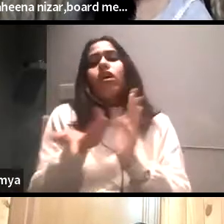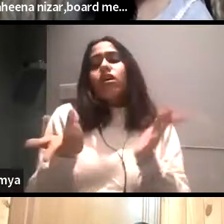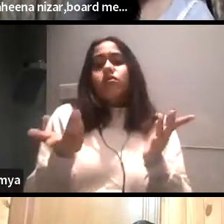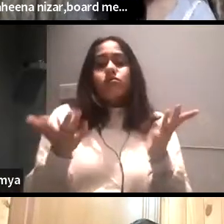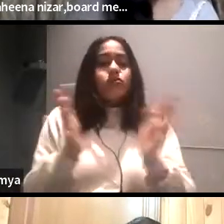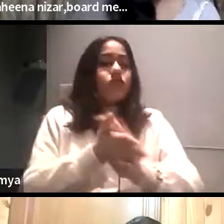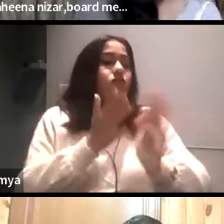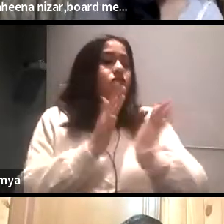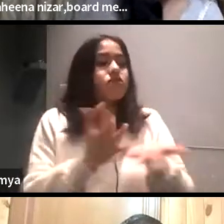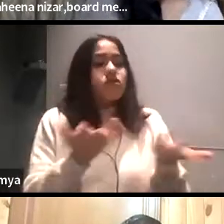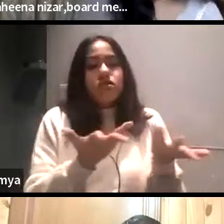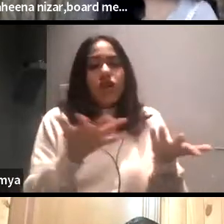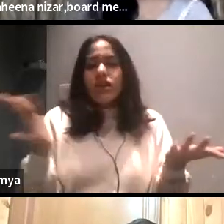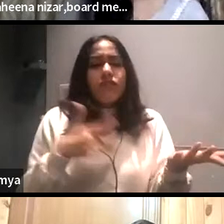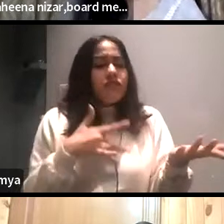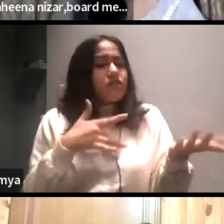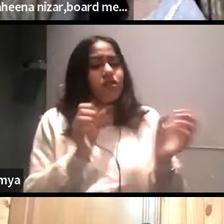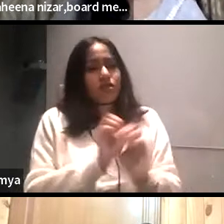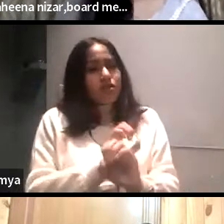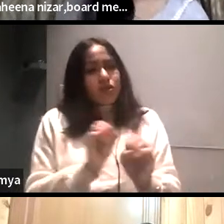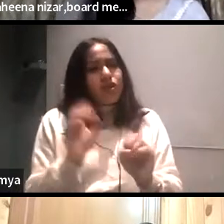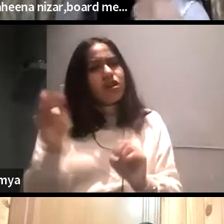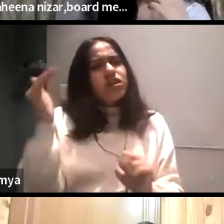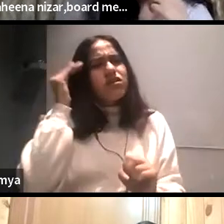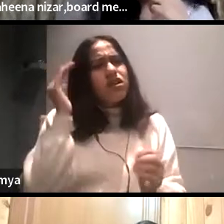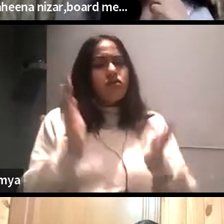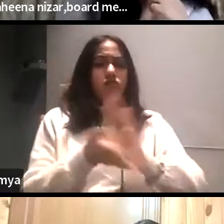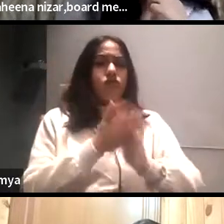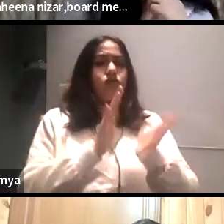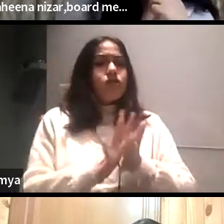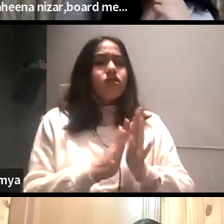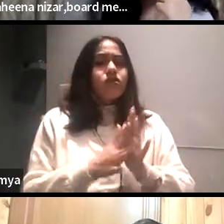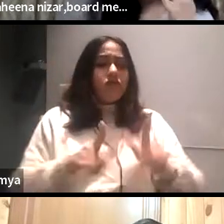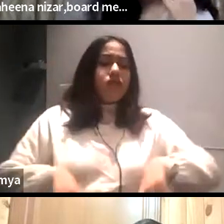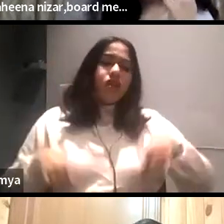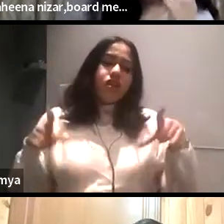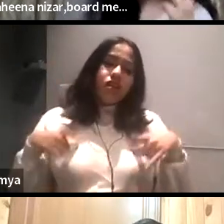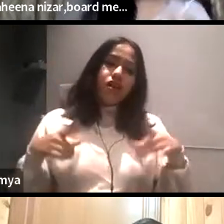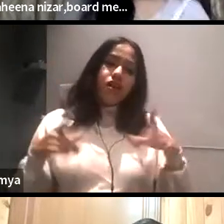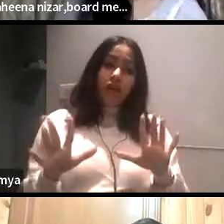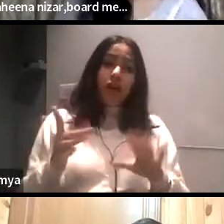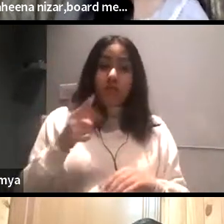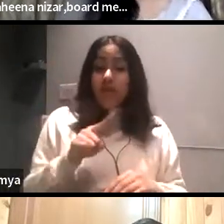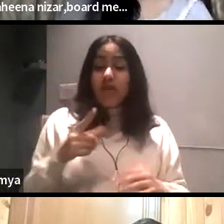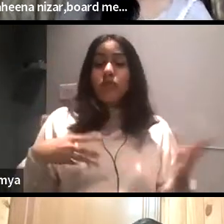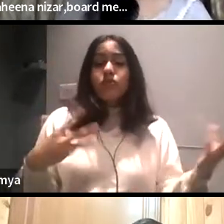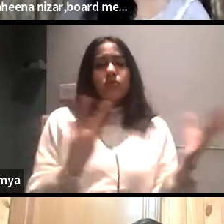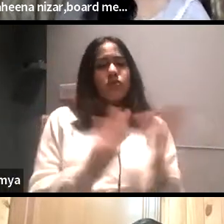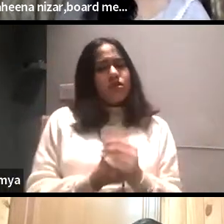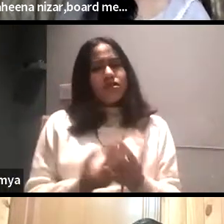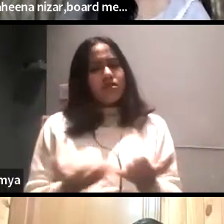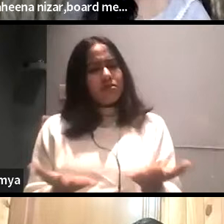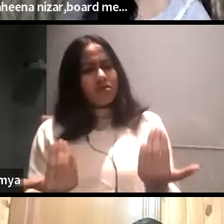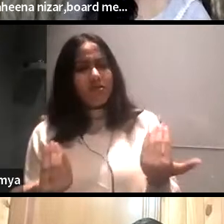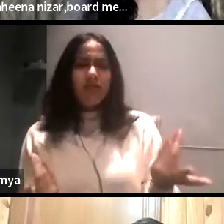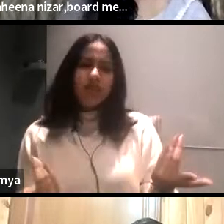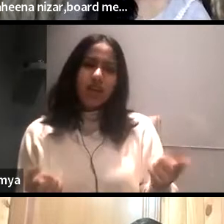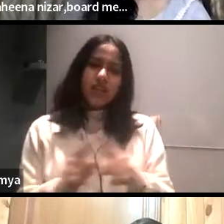is. They know how challenging life can be. But to us, we take everything for